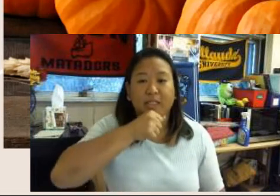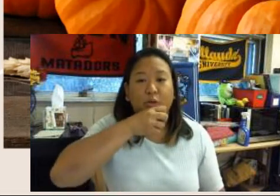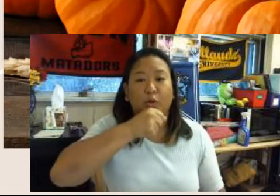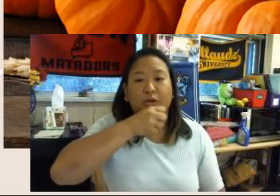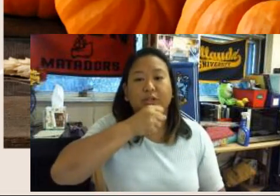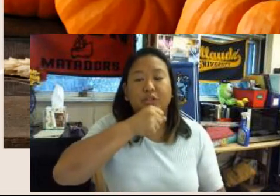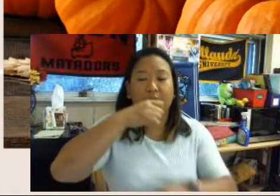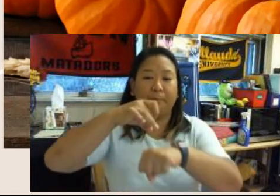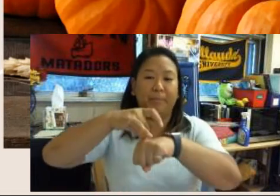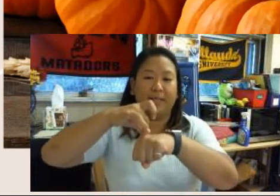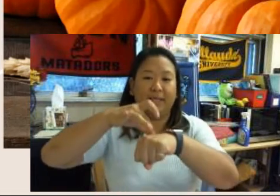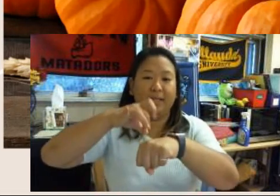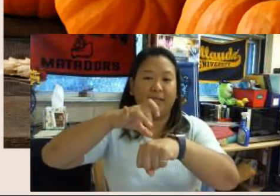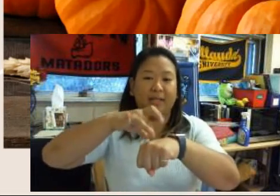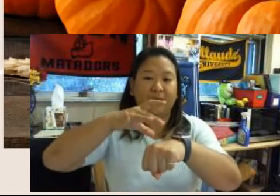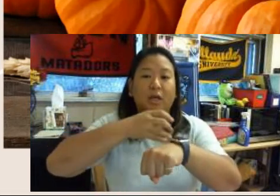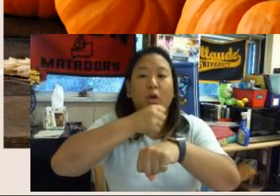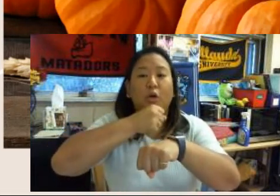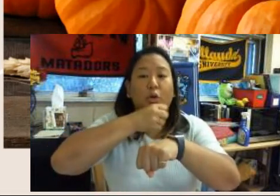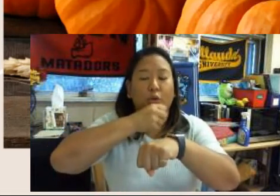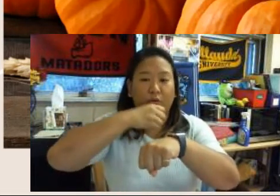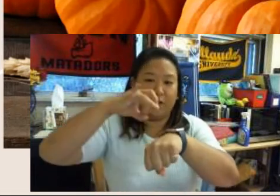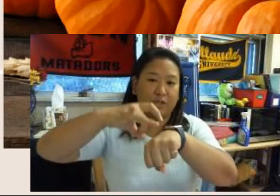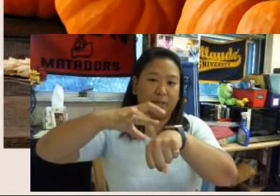Pumpkin is an orange melon,